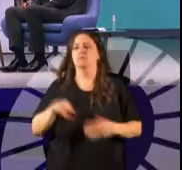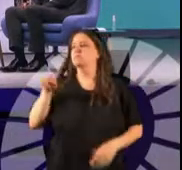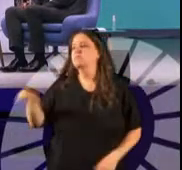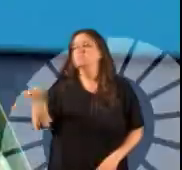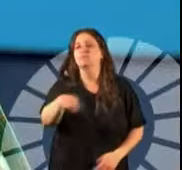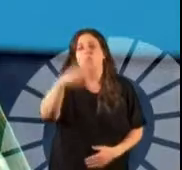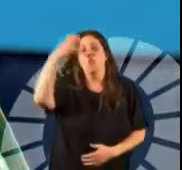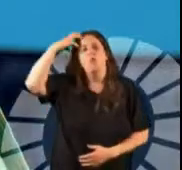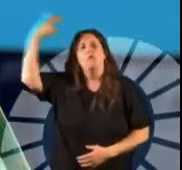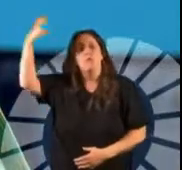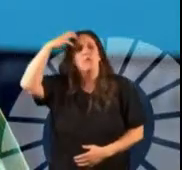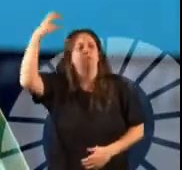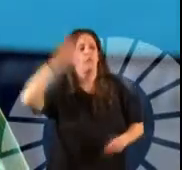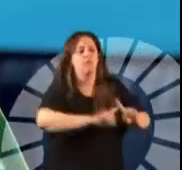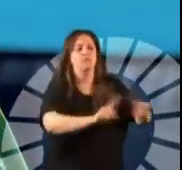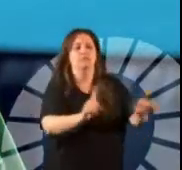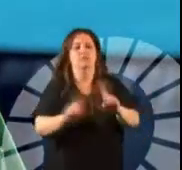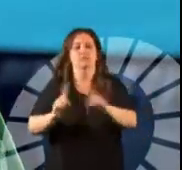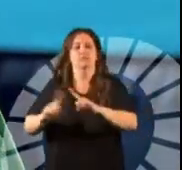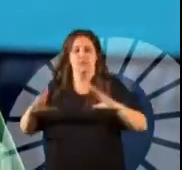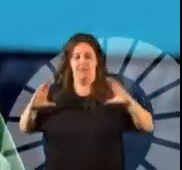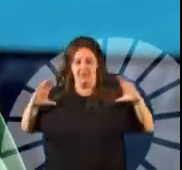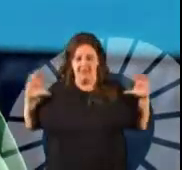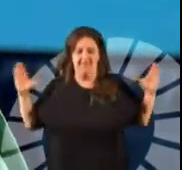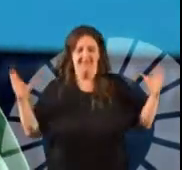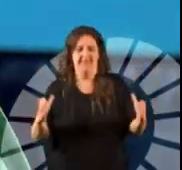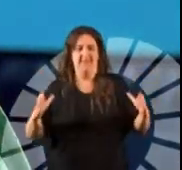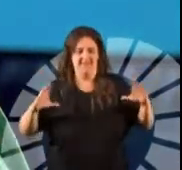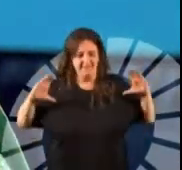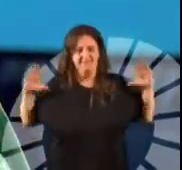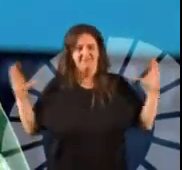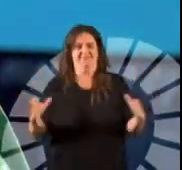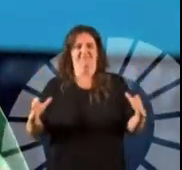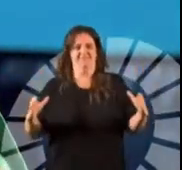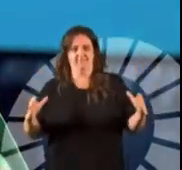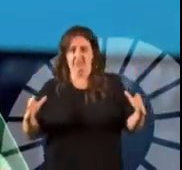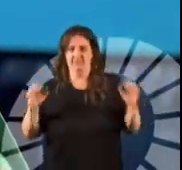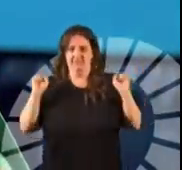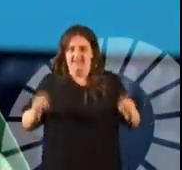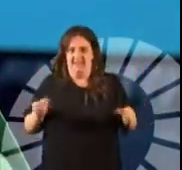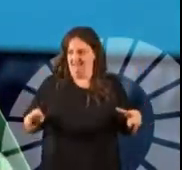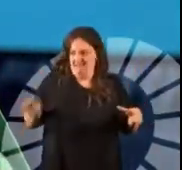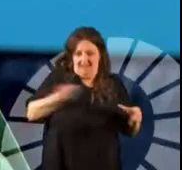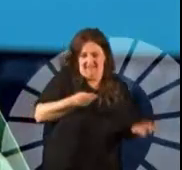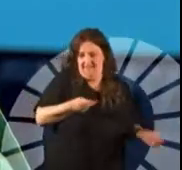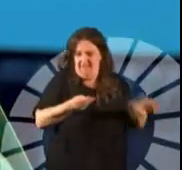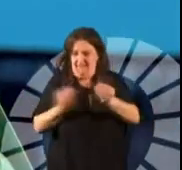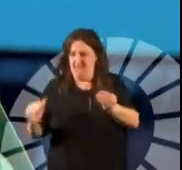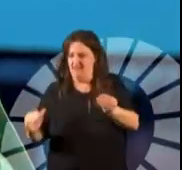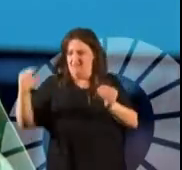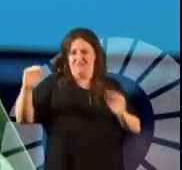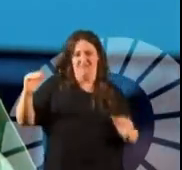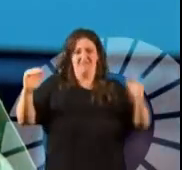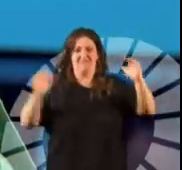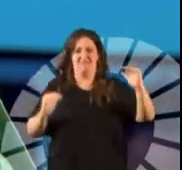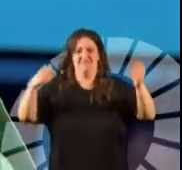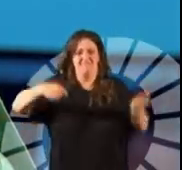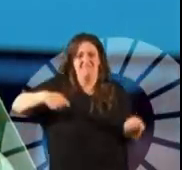is a race to the top. I want to say one quota is not